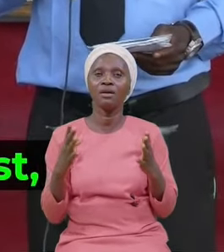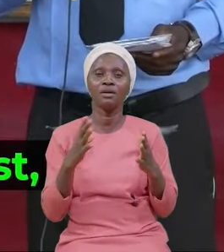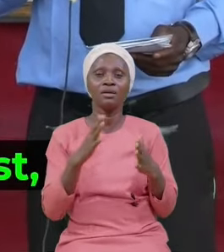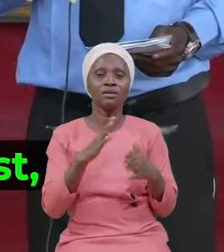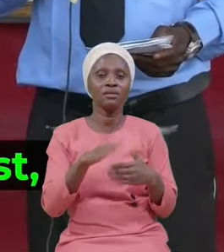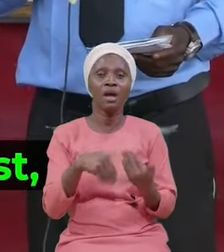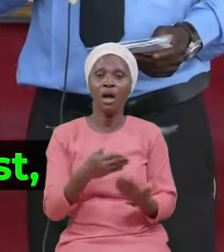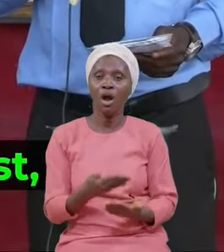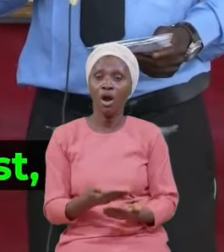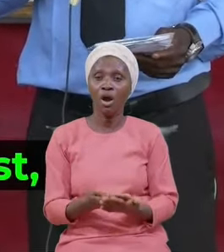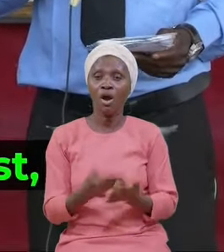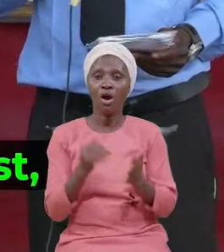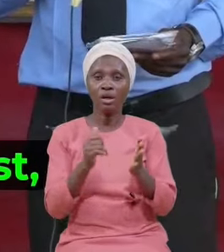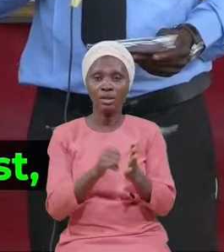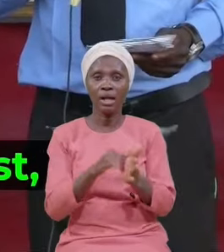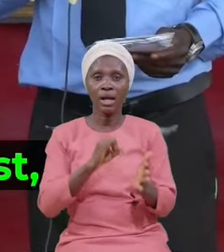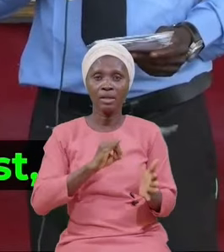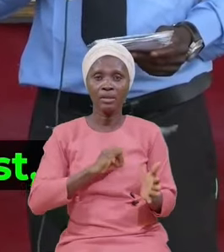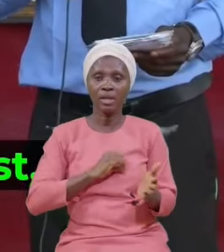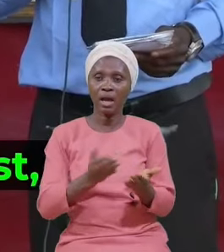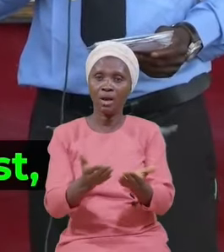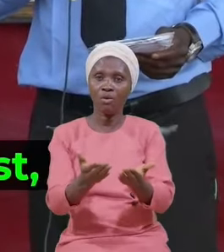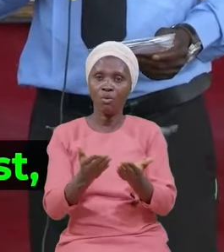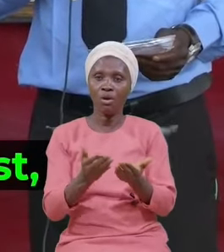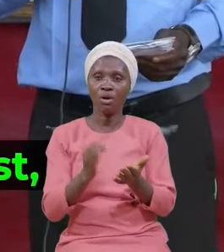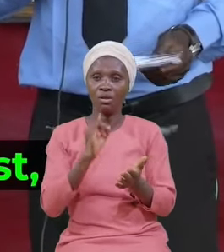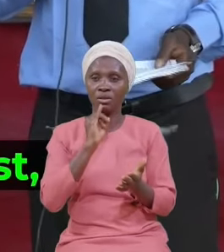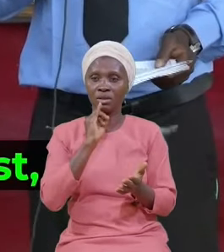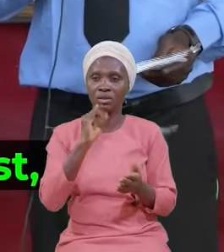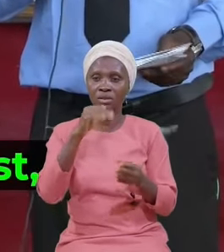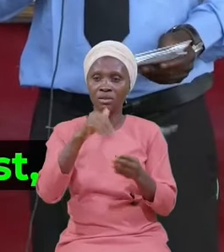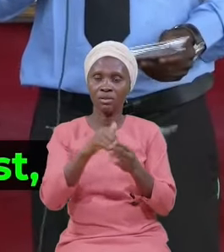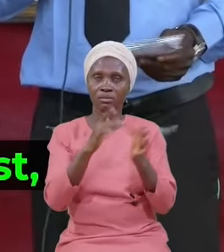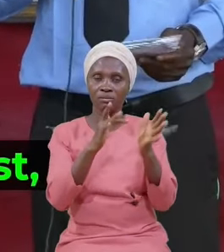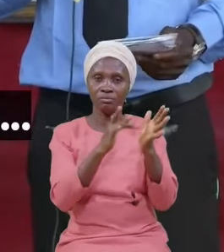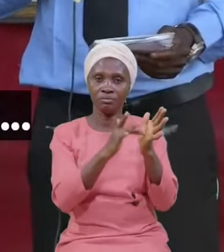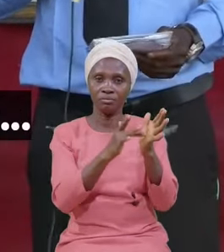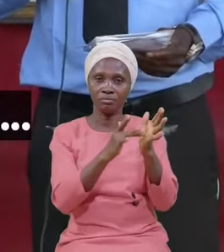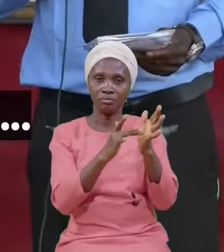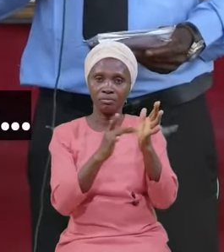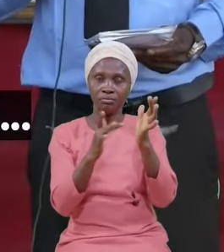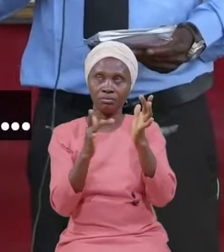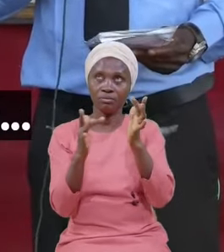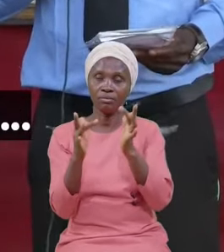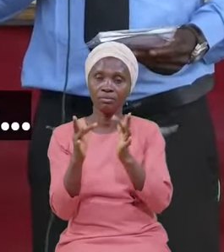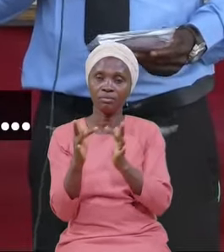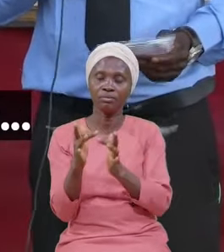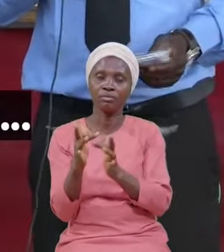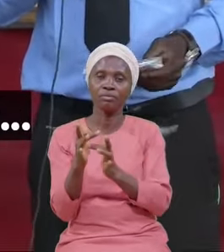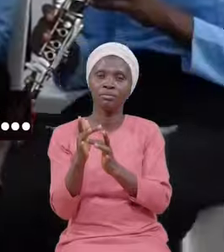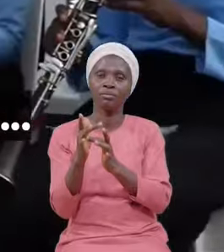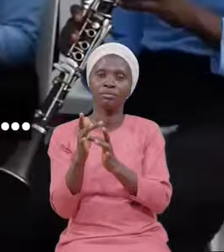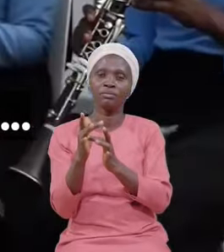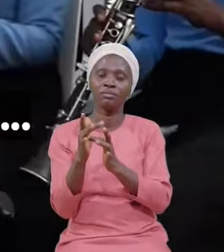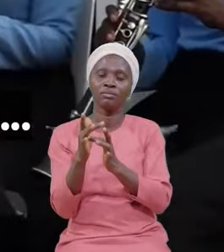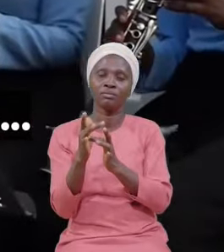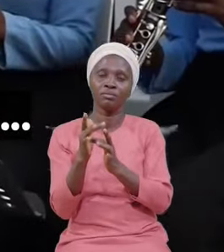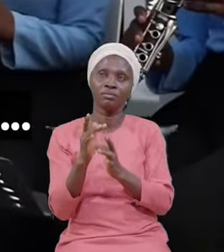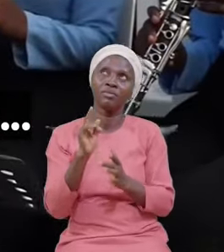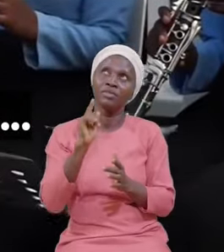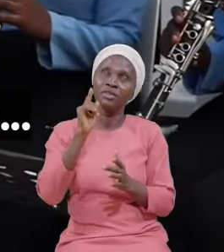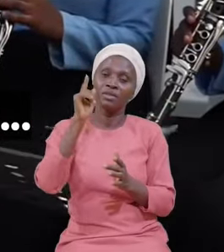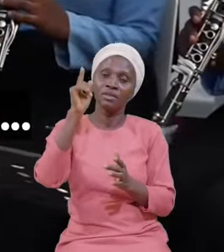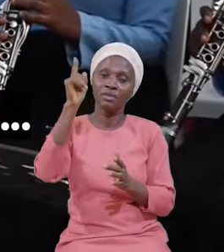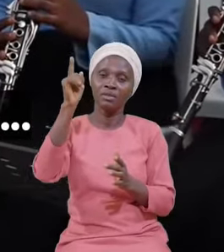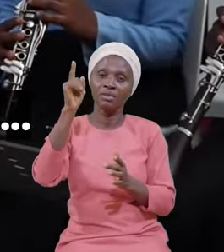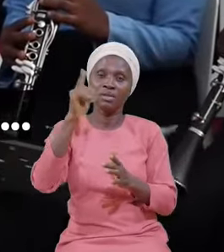AB all that I want is in Jes say